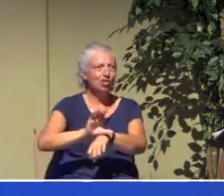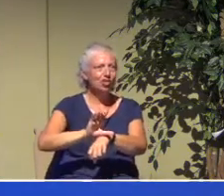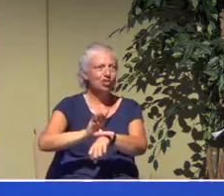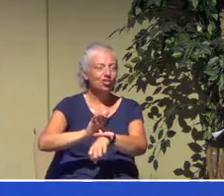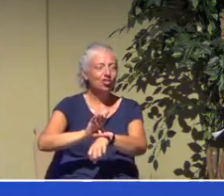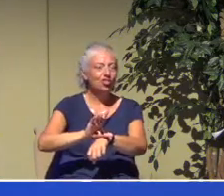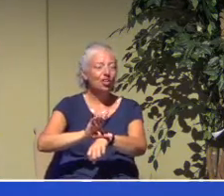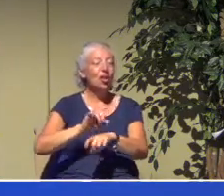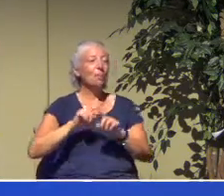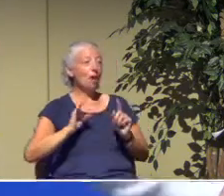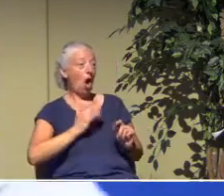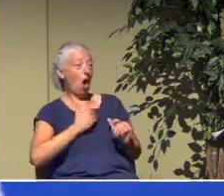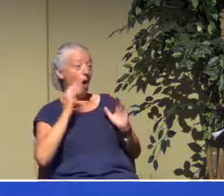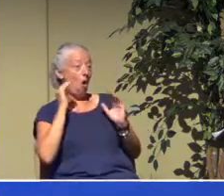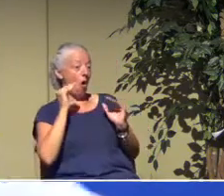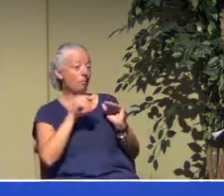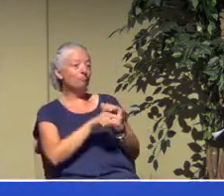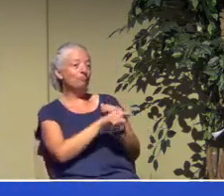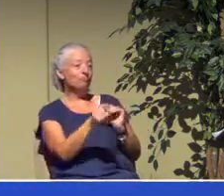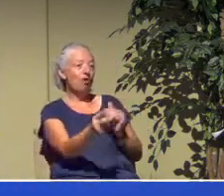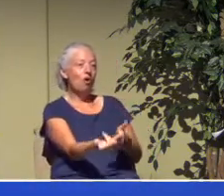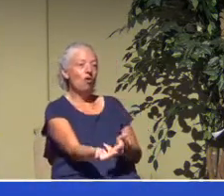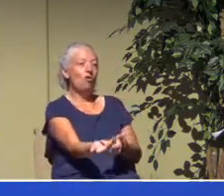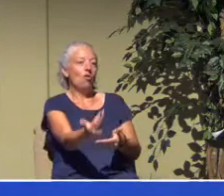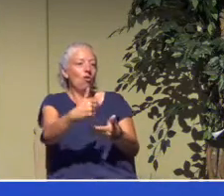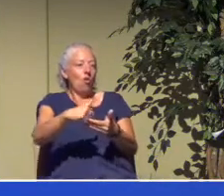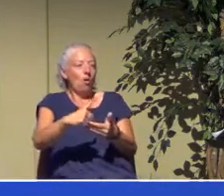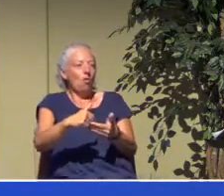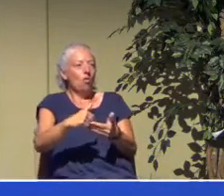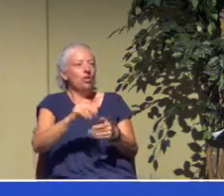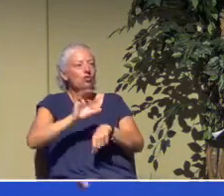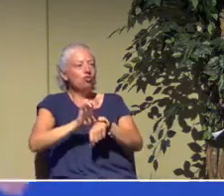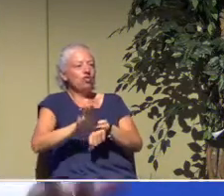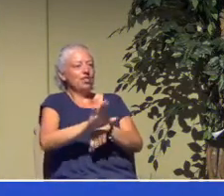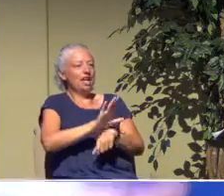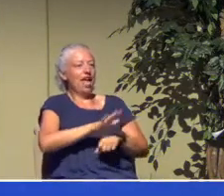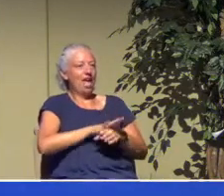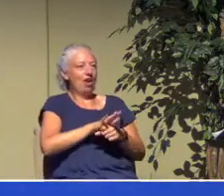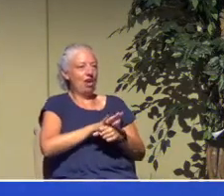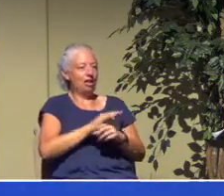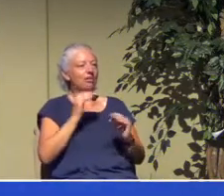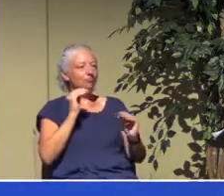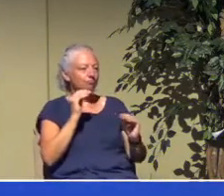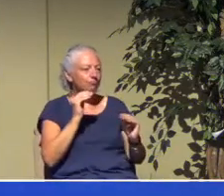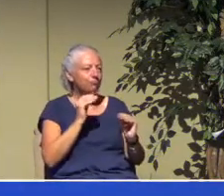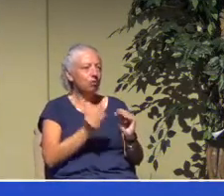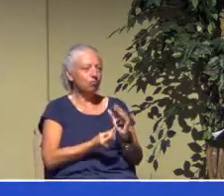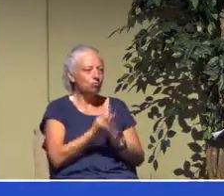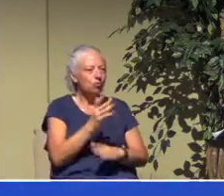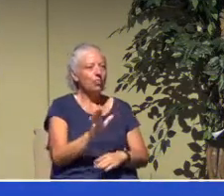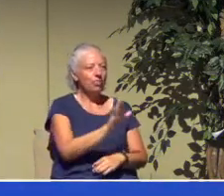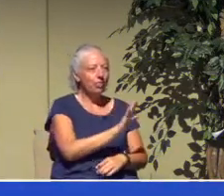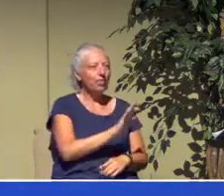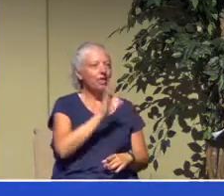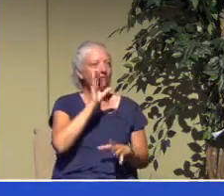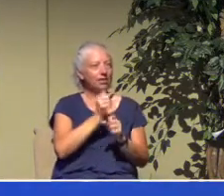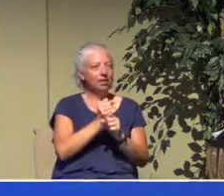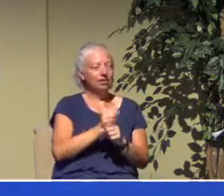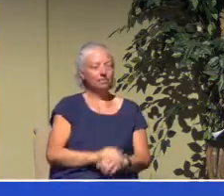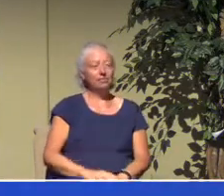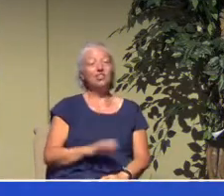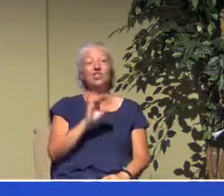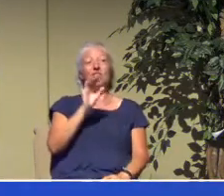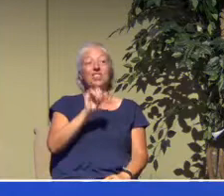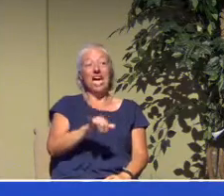our hope is to somehow plug them into a church where they can be shepherded as well and grow in their faith. And so that's the idea